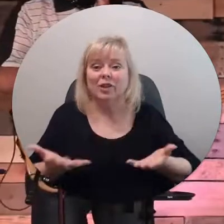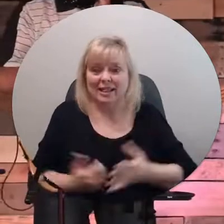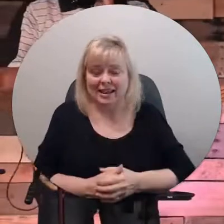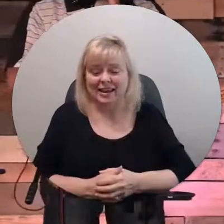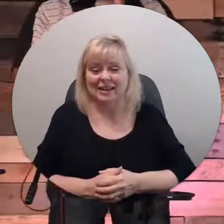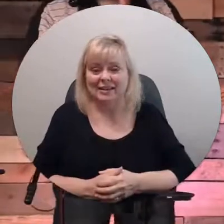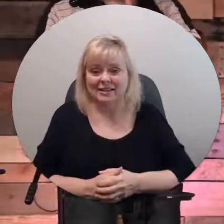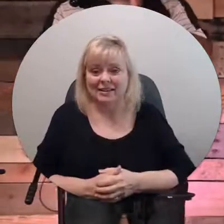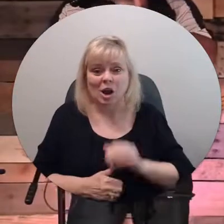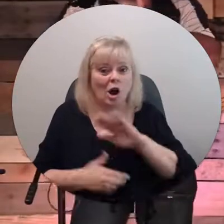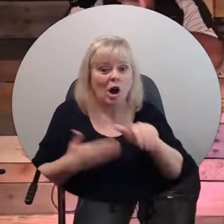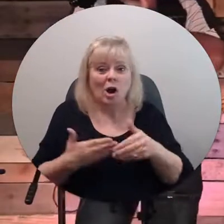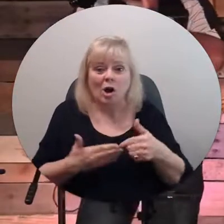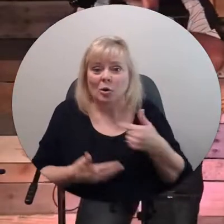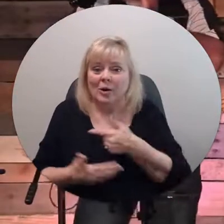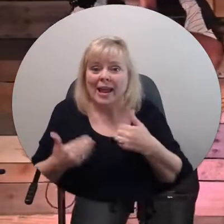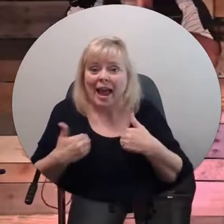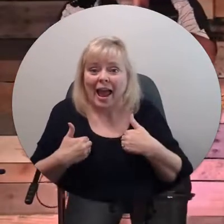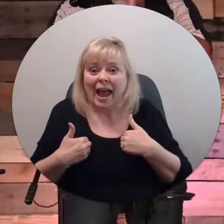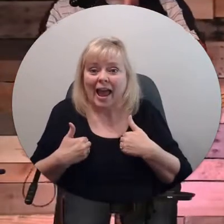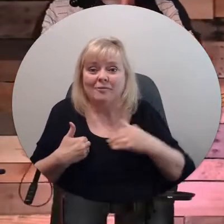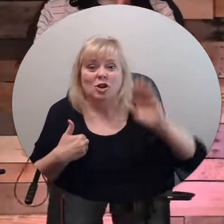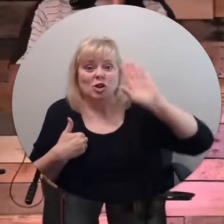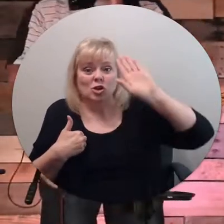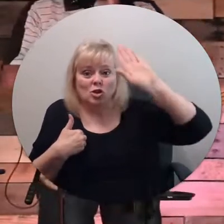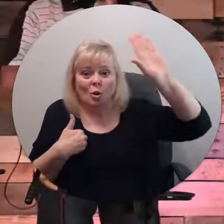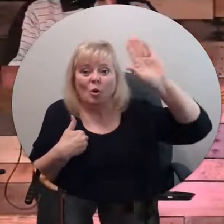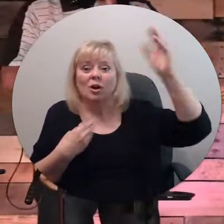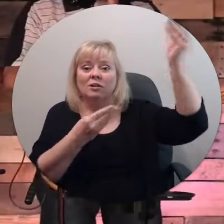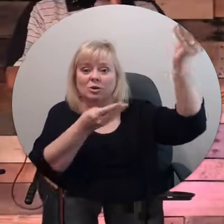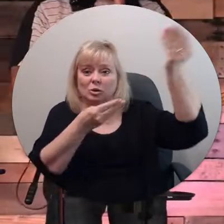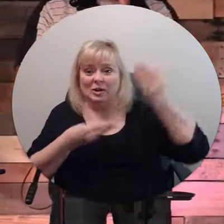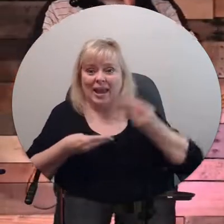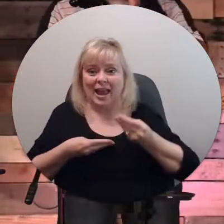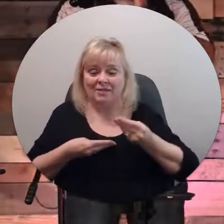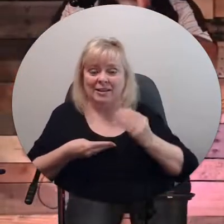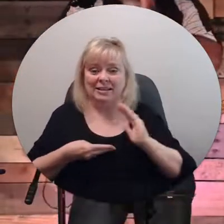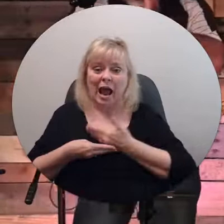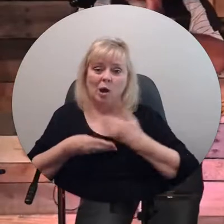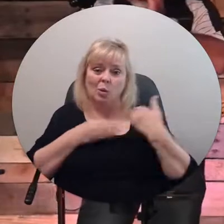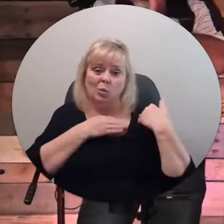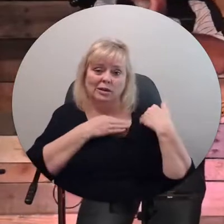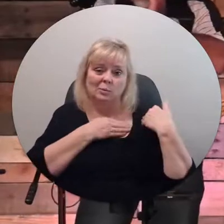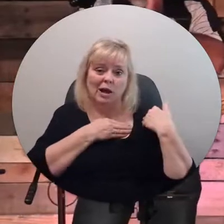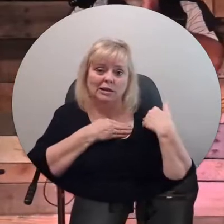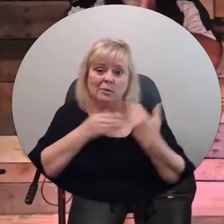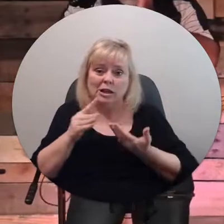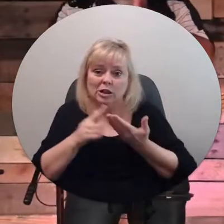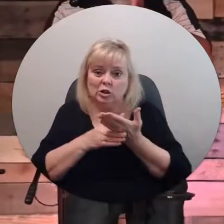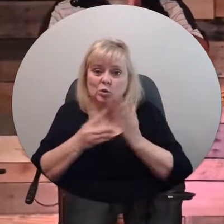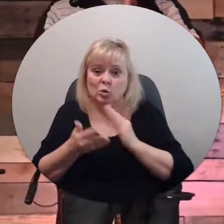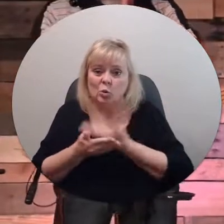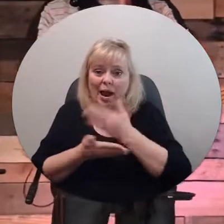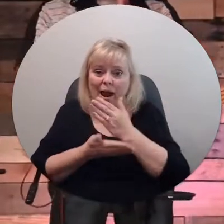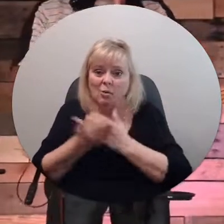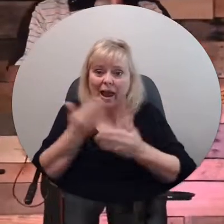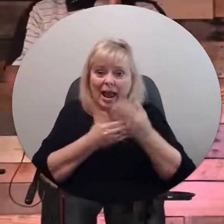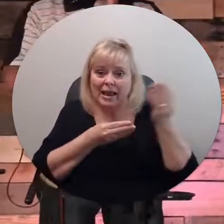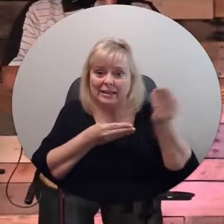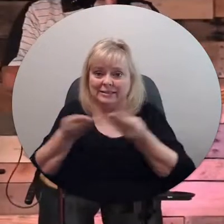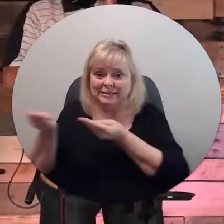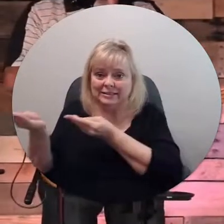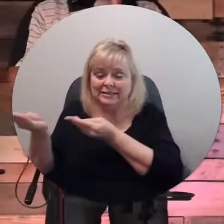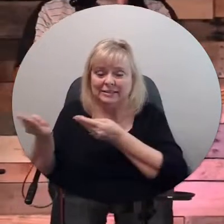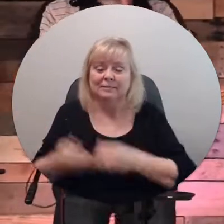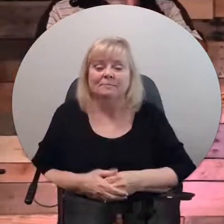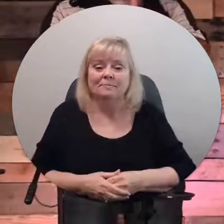have is yours in stewardship. It's just passing through our hands. We ask you to help us